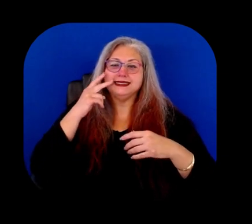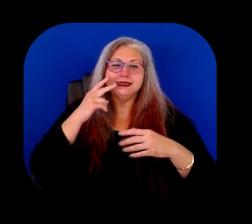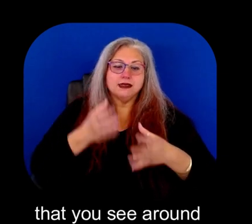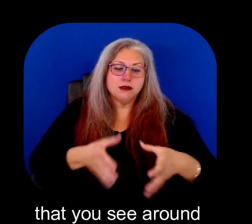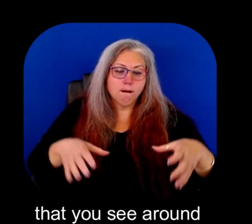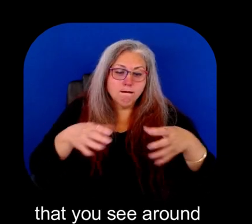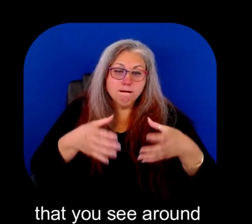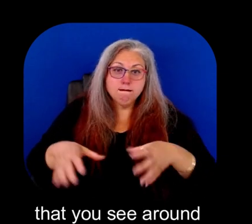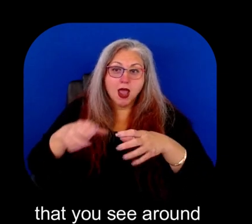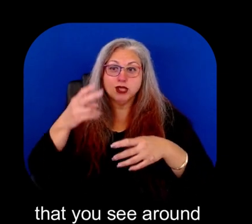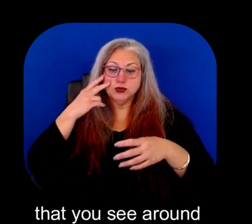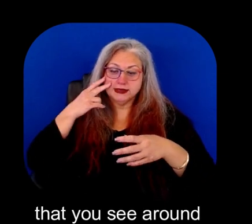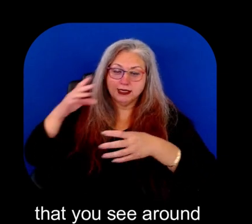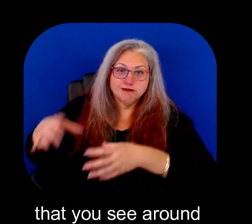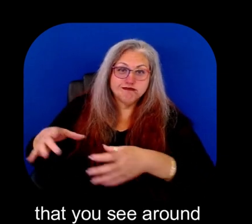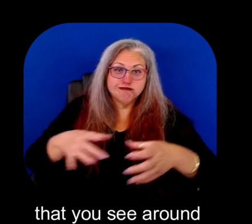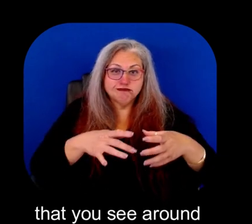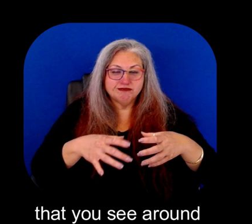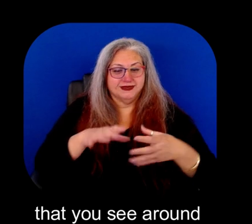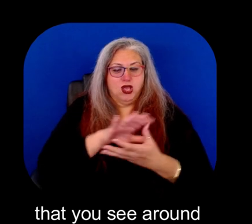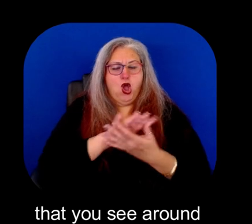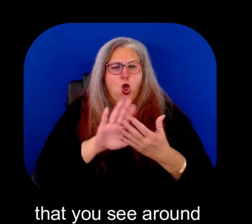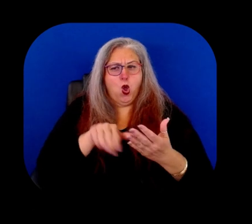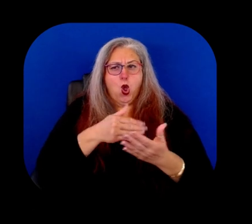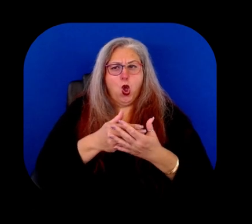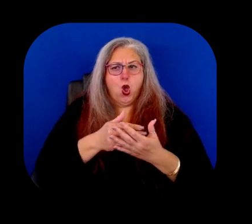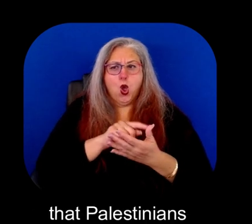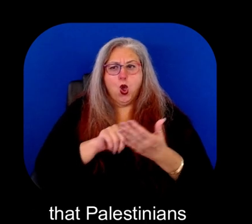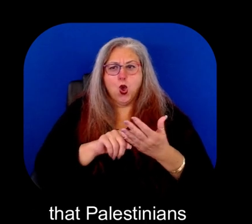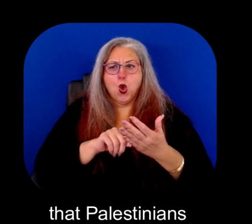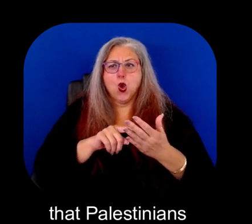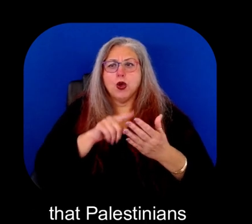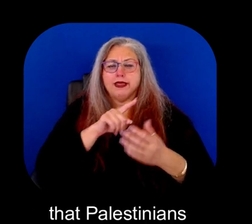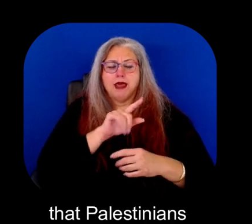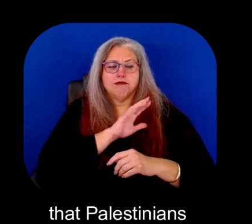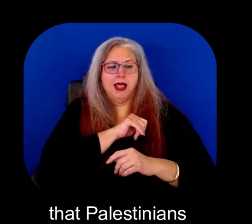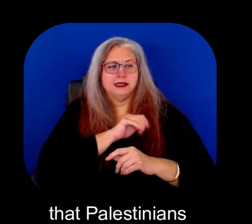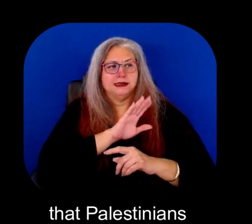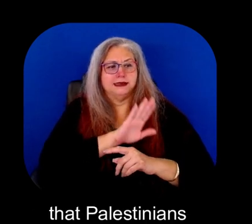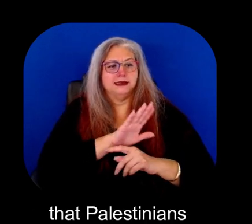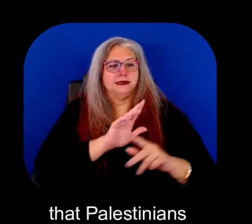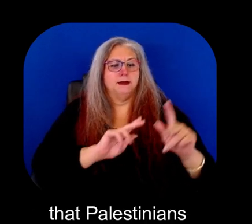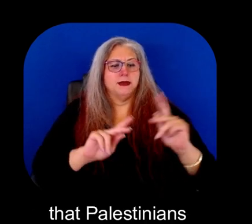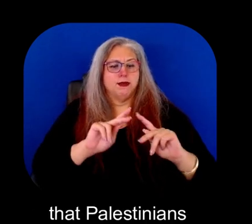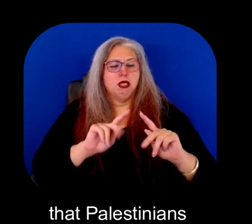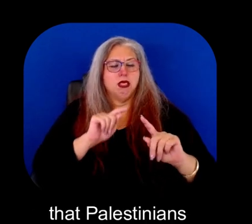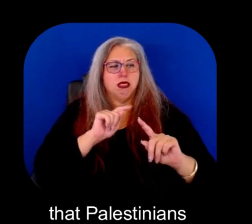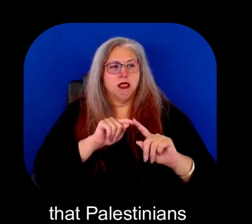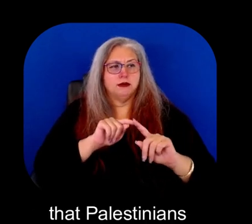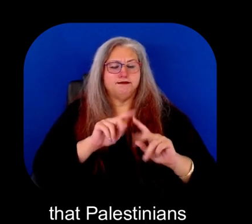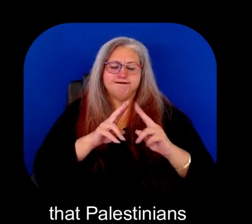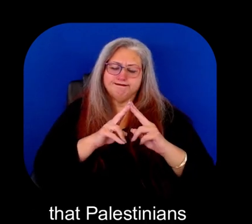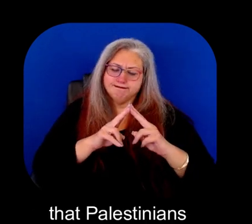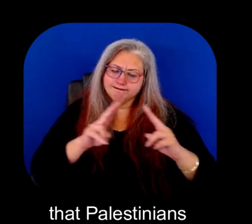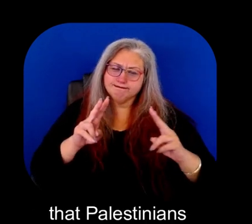potteries that you see around, all of these things that Palestinians are